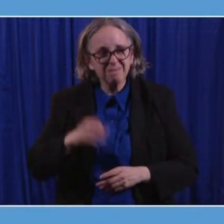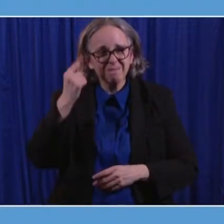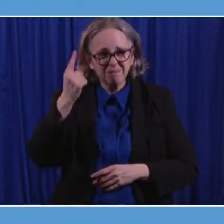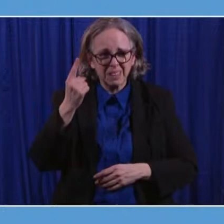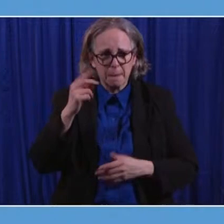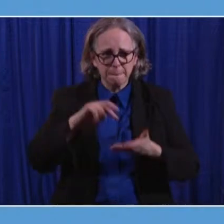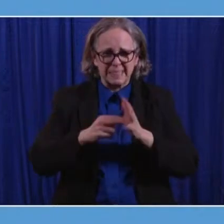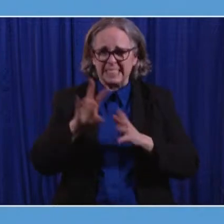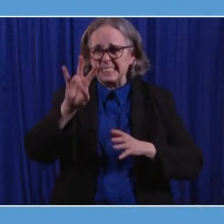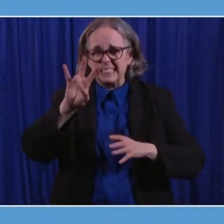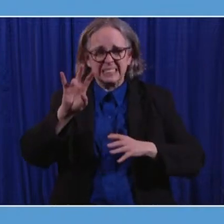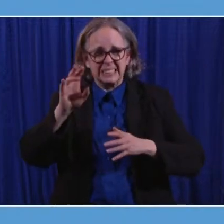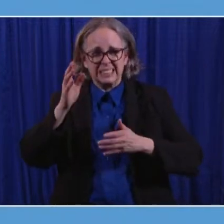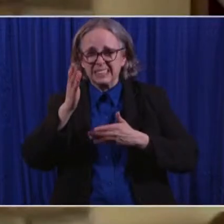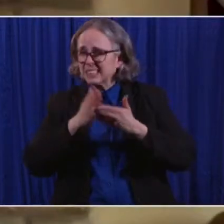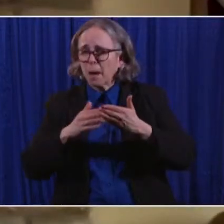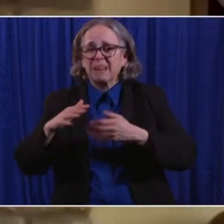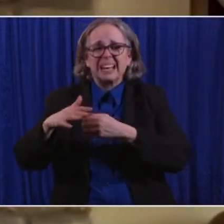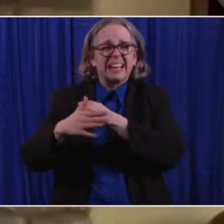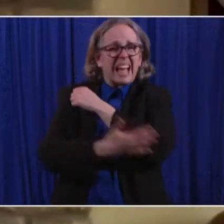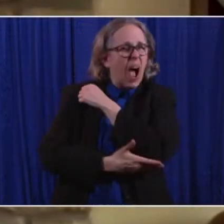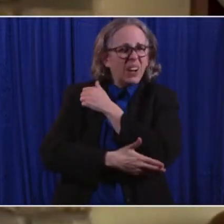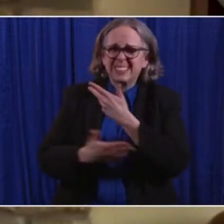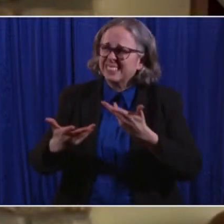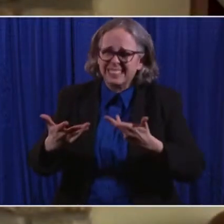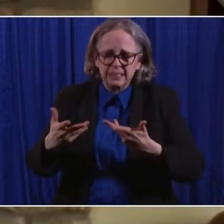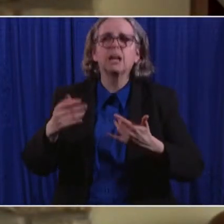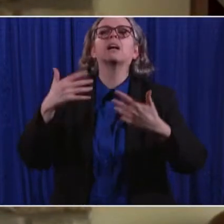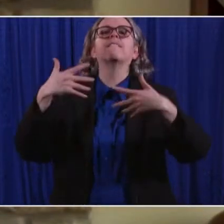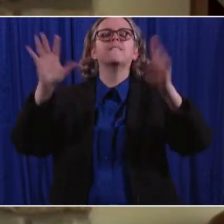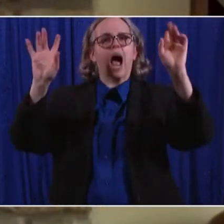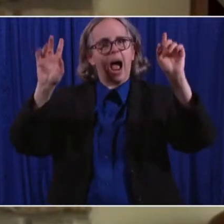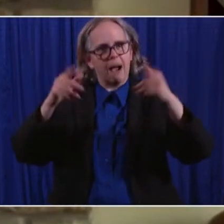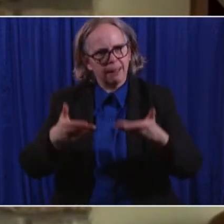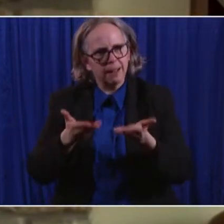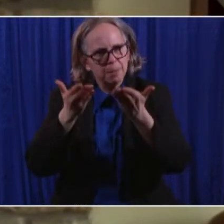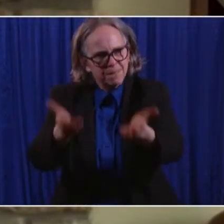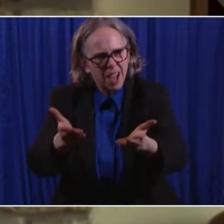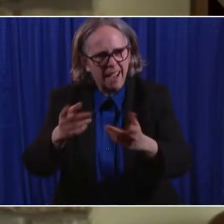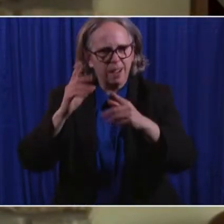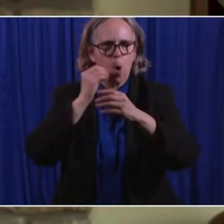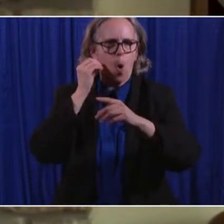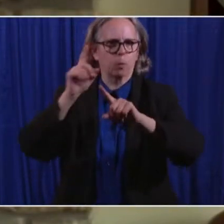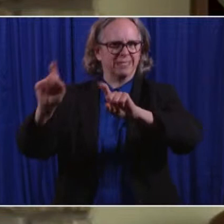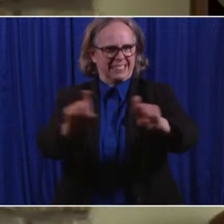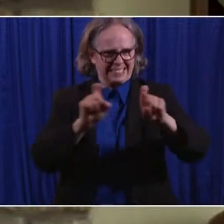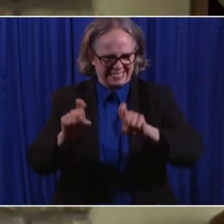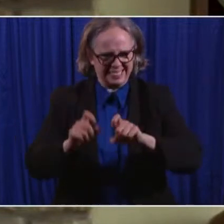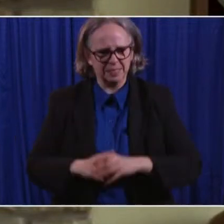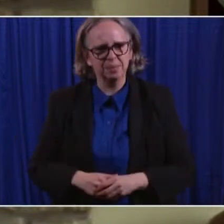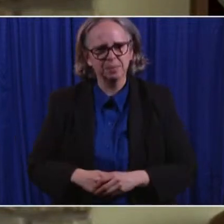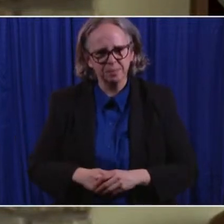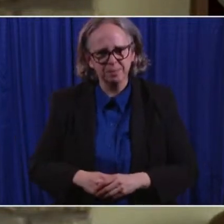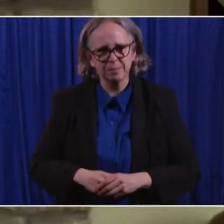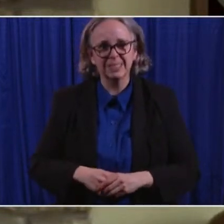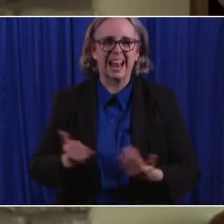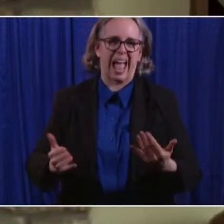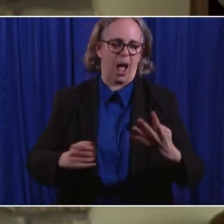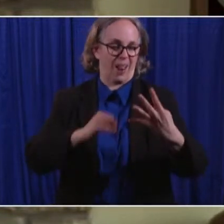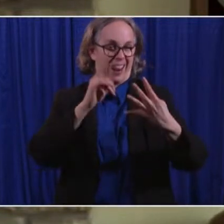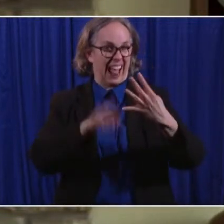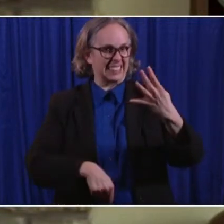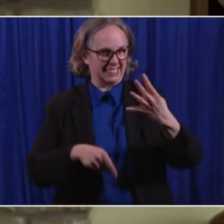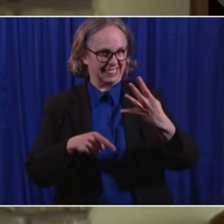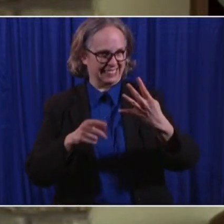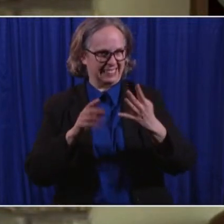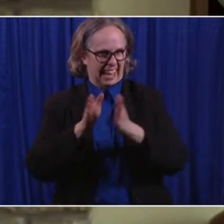pandemic. Next is schools. Finally, I'm announcing today that we plan to make rapid testing available in our